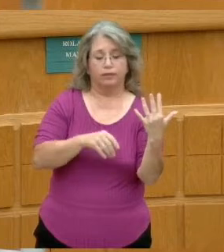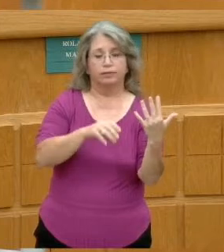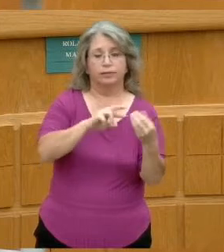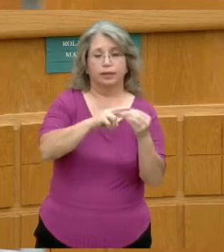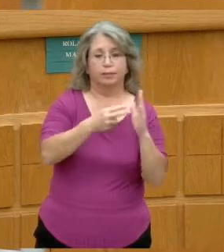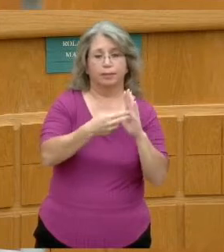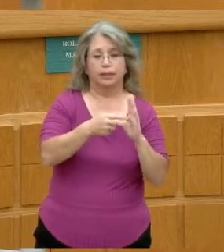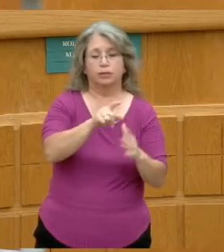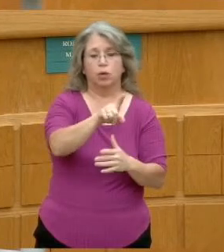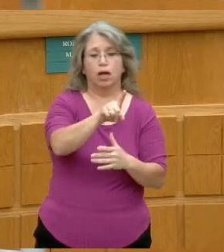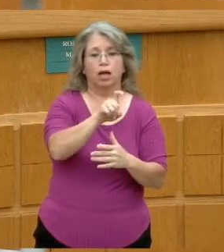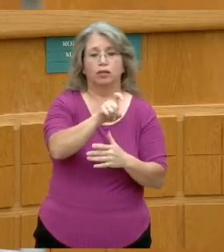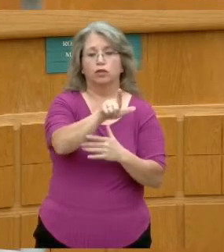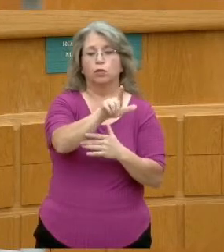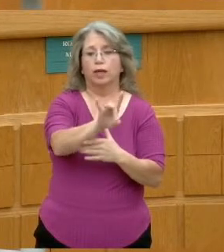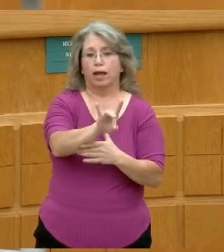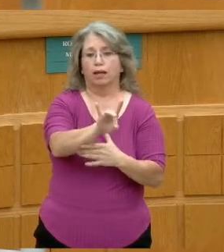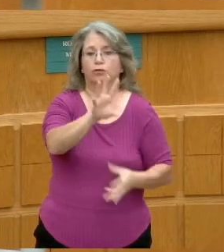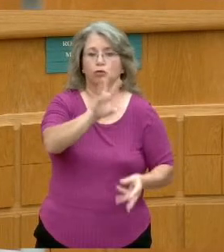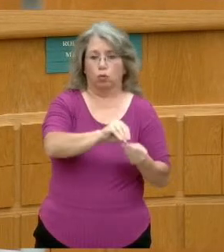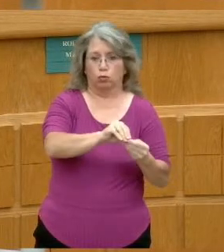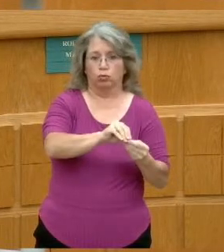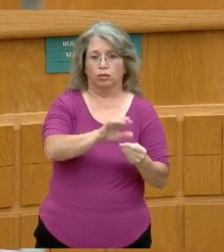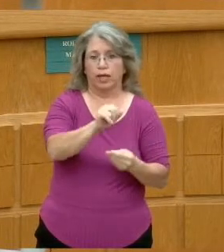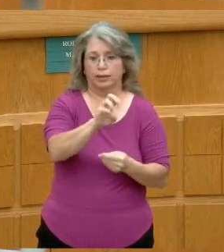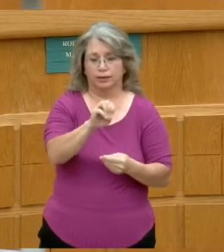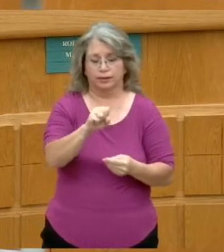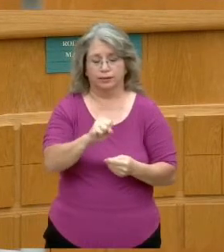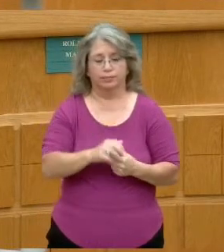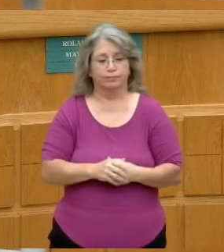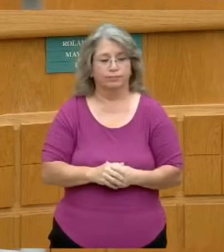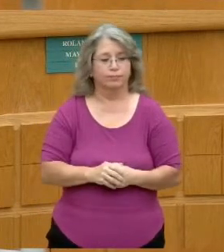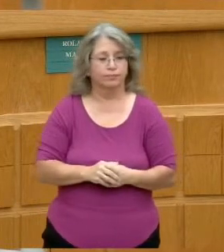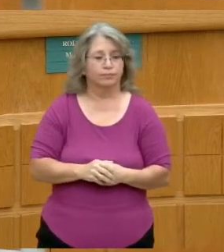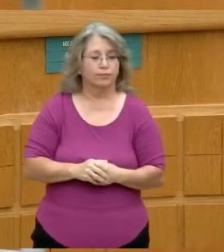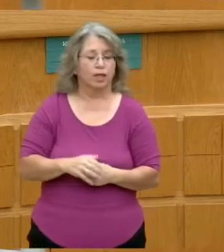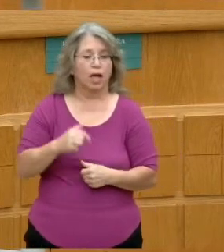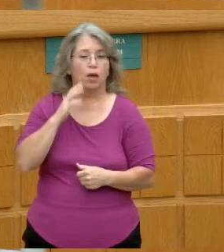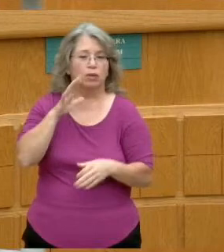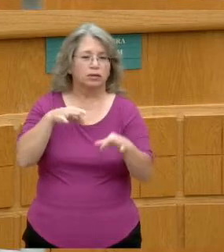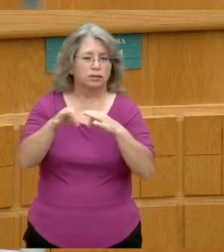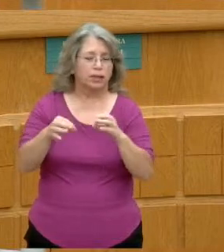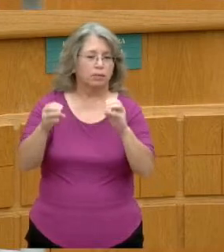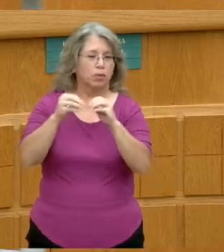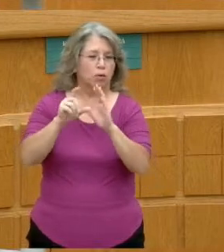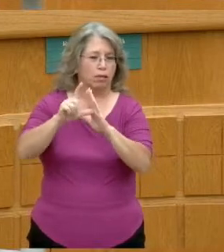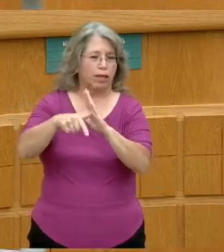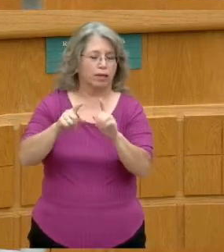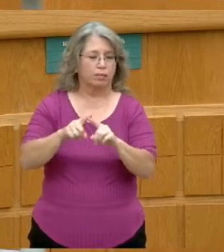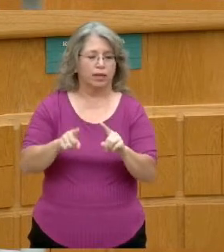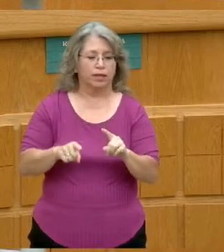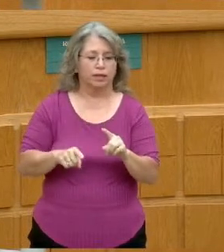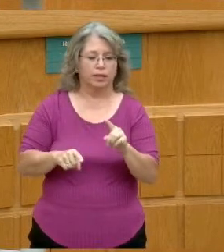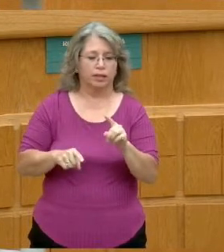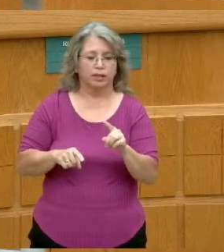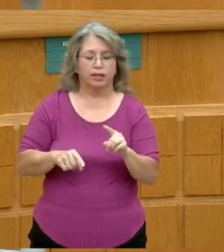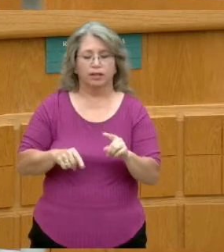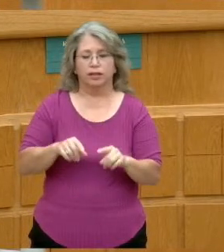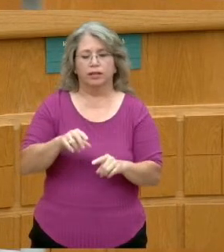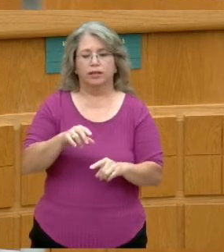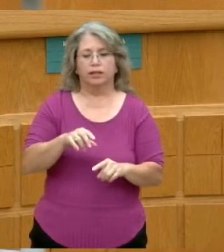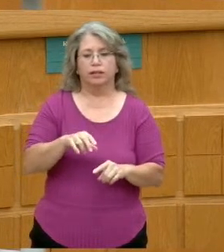for Nueces County. And I'll talk about it a little bit more later, but 58% of those, or 73 persons